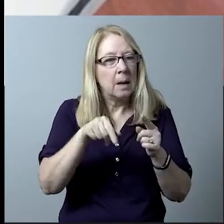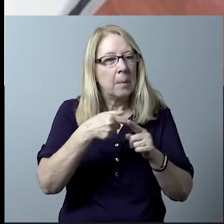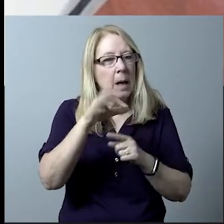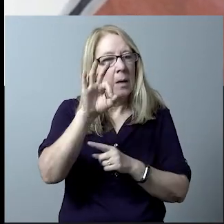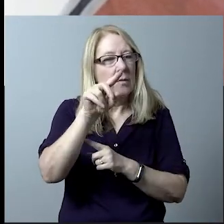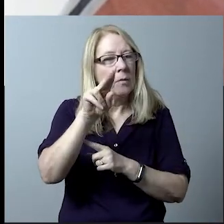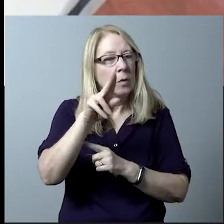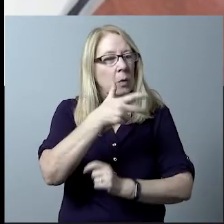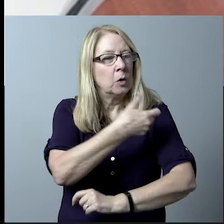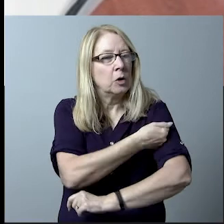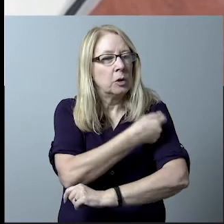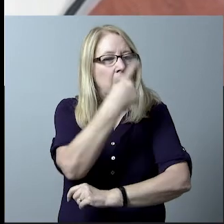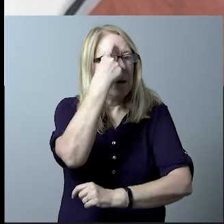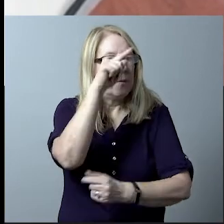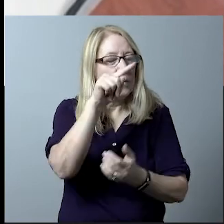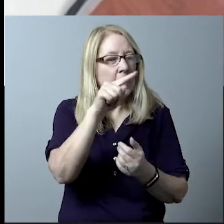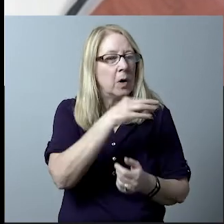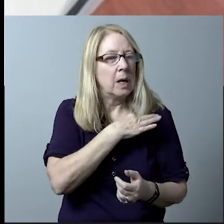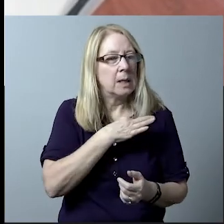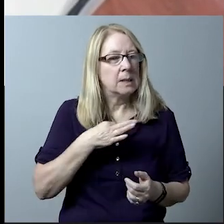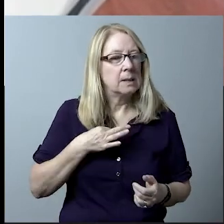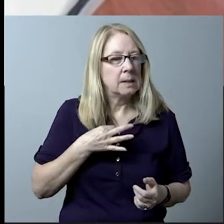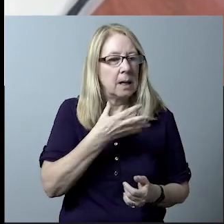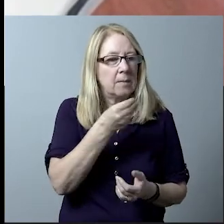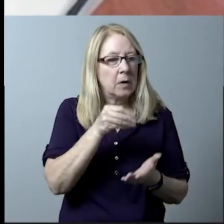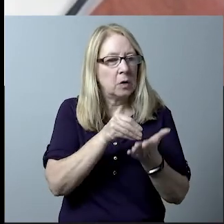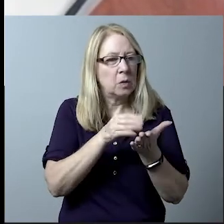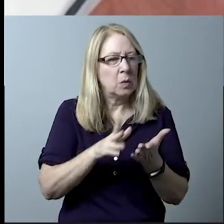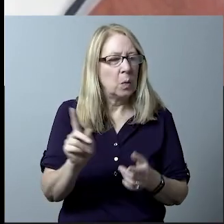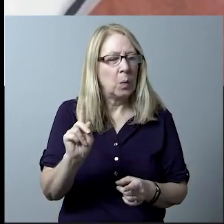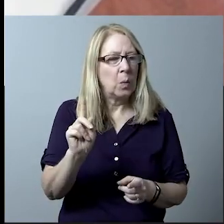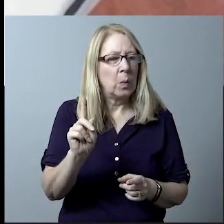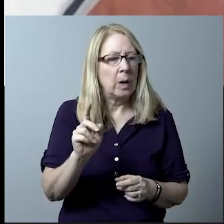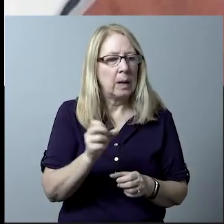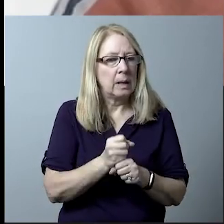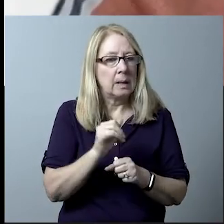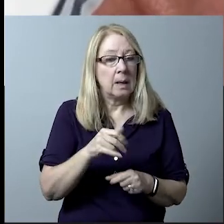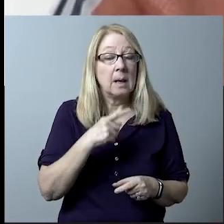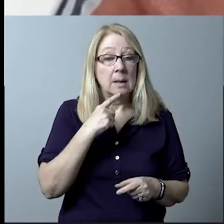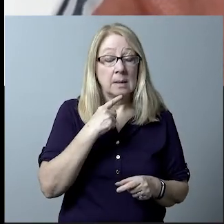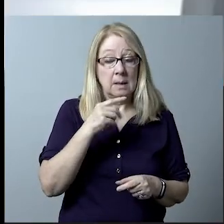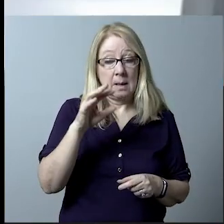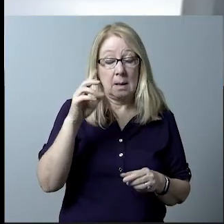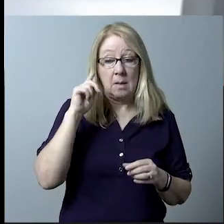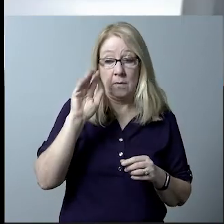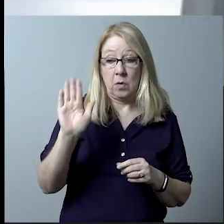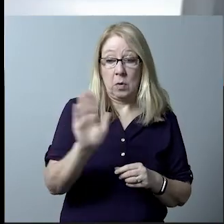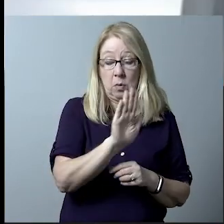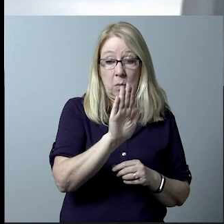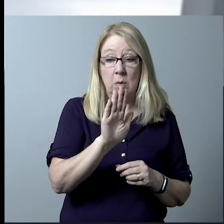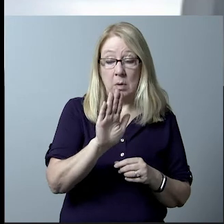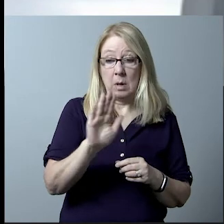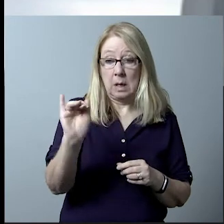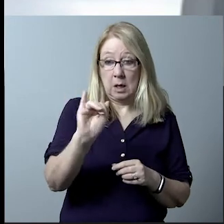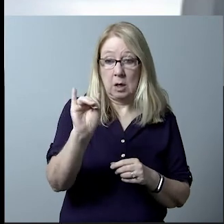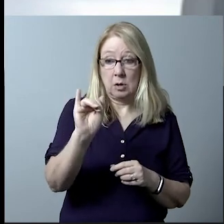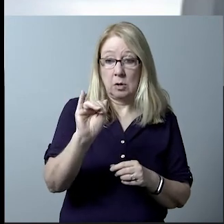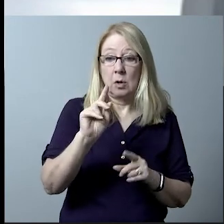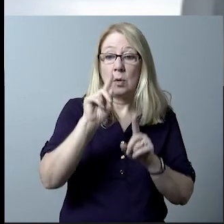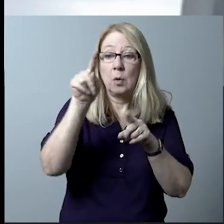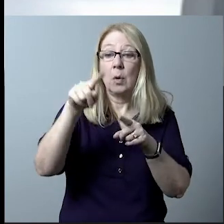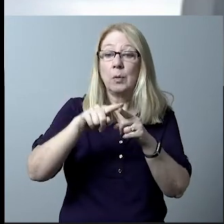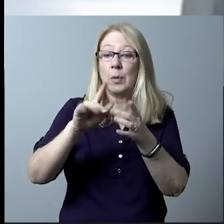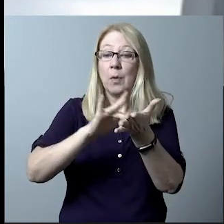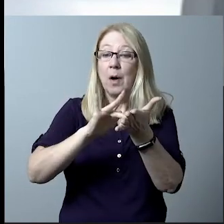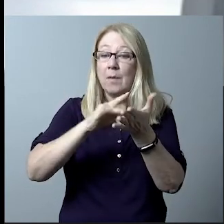you reinforce that message about flu shots for staff and students, where they can receive those? Sure. So faculty and staff through your